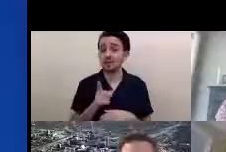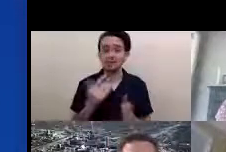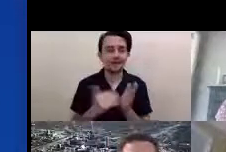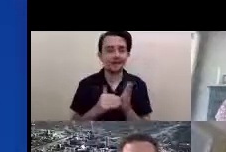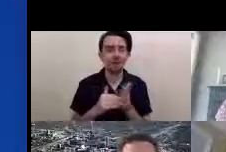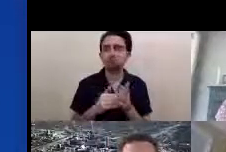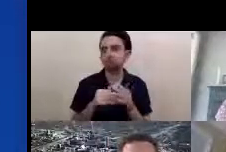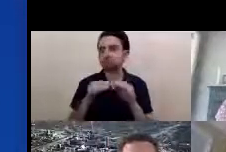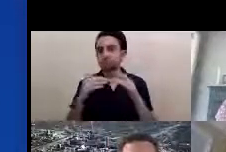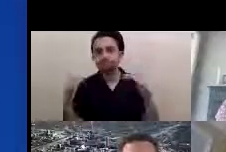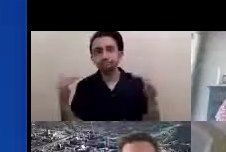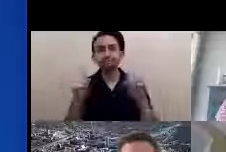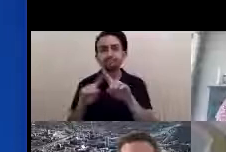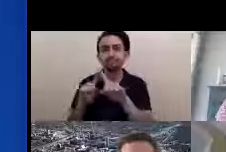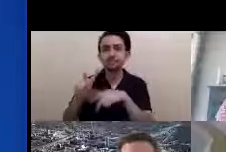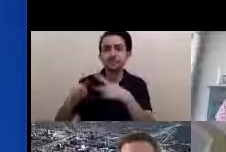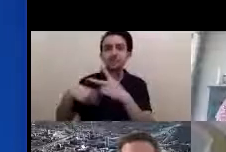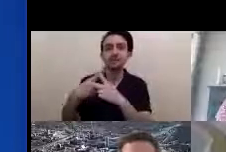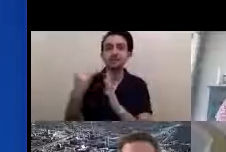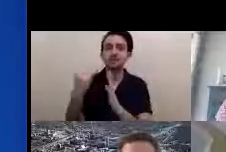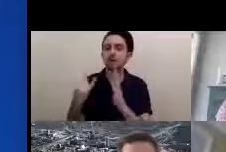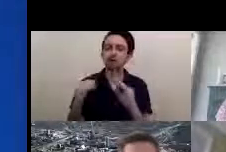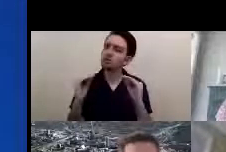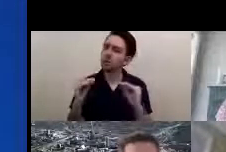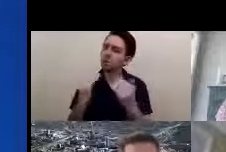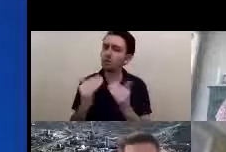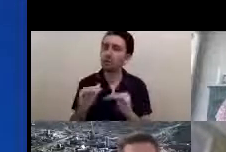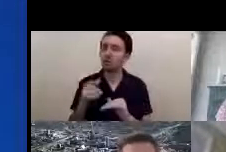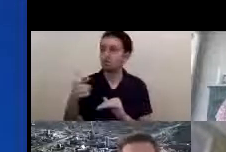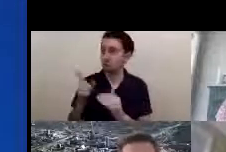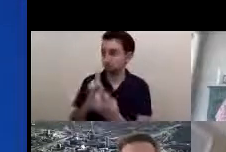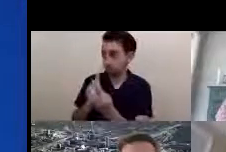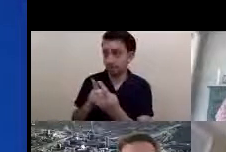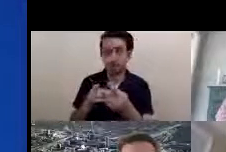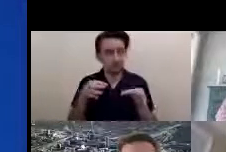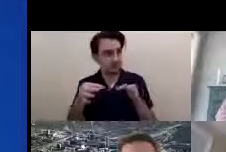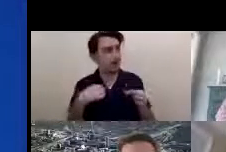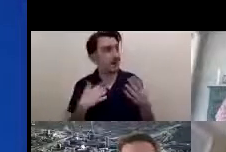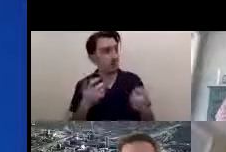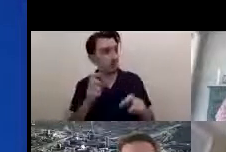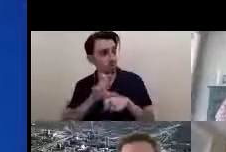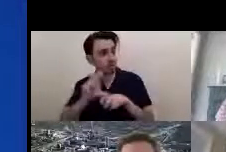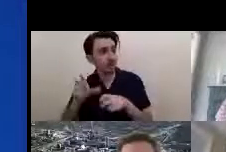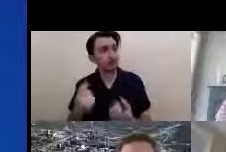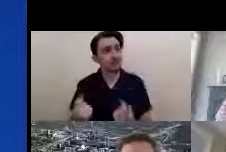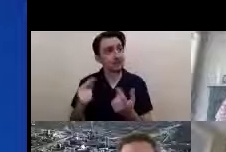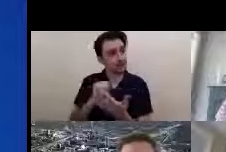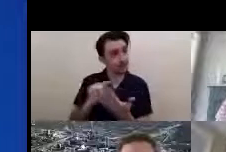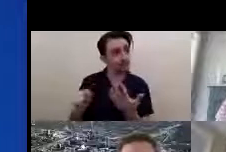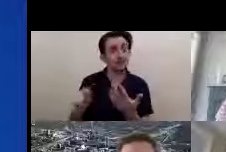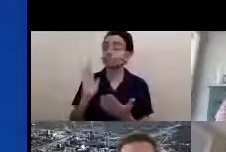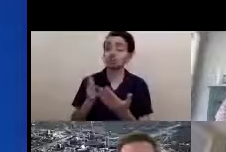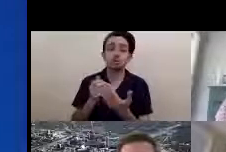You tell us, what you want to do with those dollars, and we'll work to facilitate that. And we're excited about the subcommittee coming together to do that